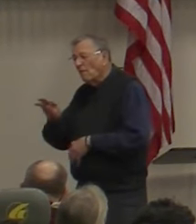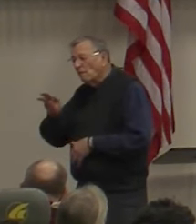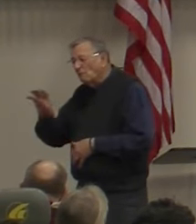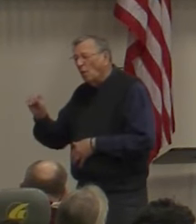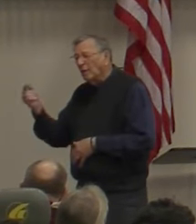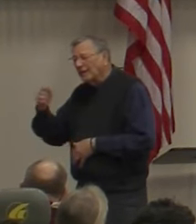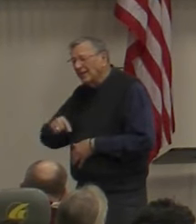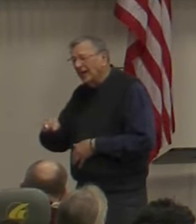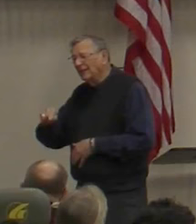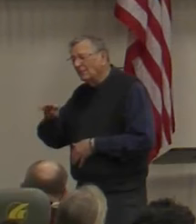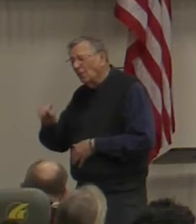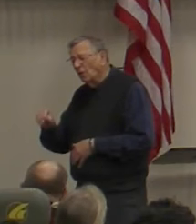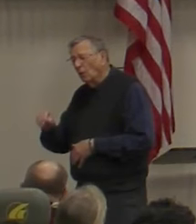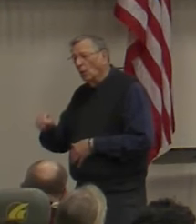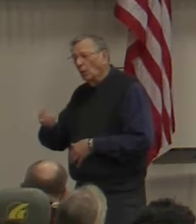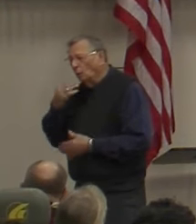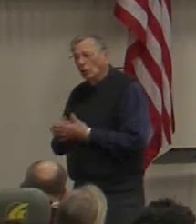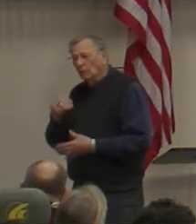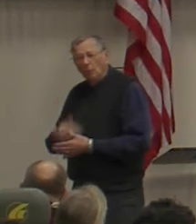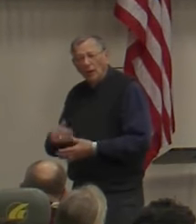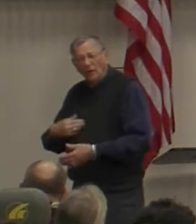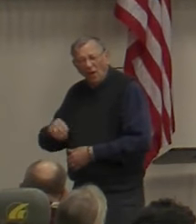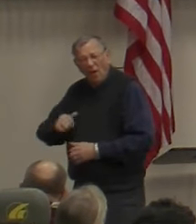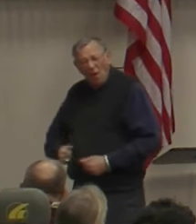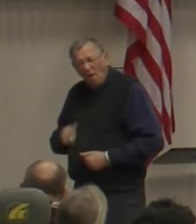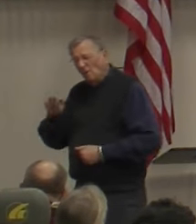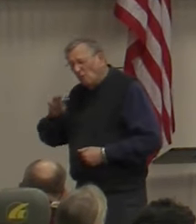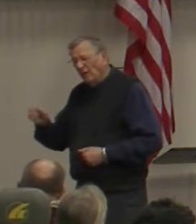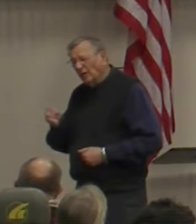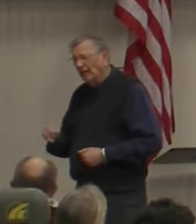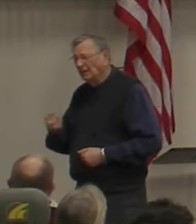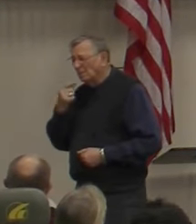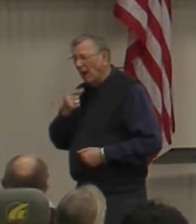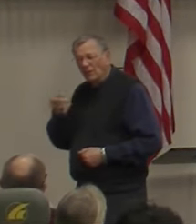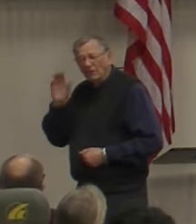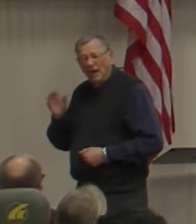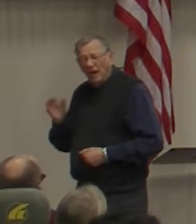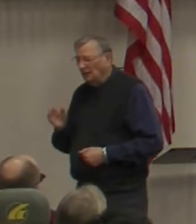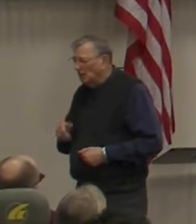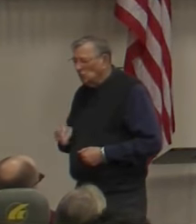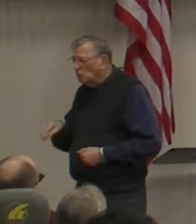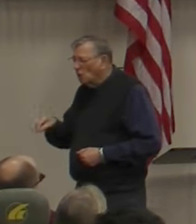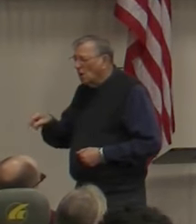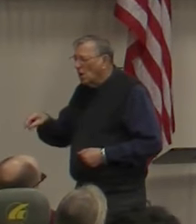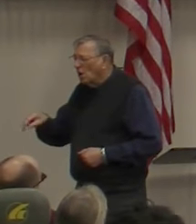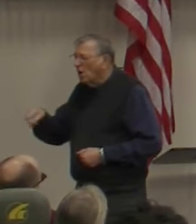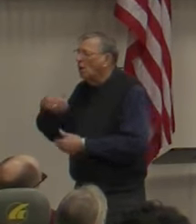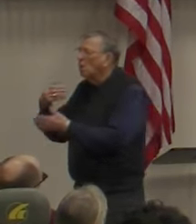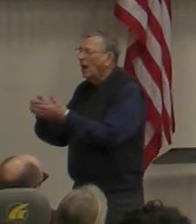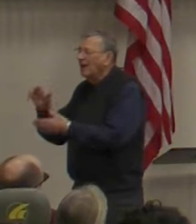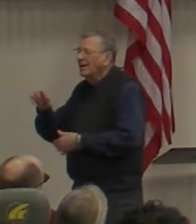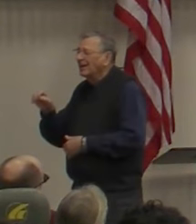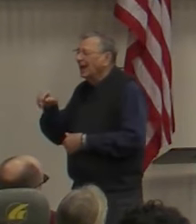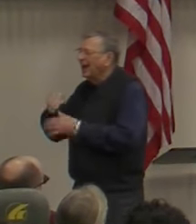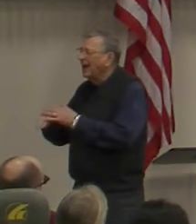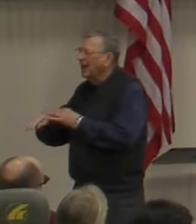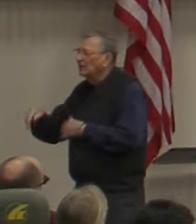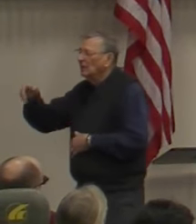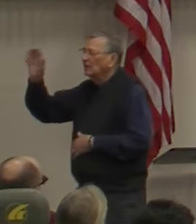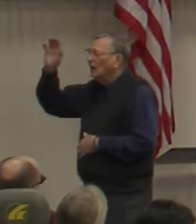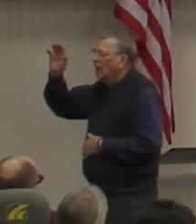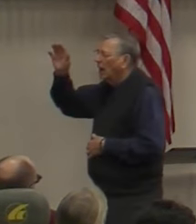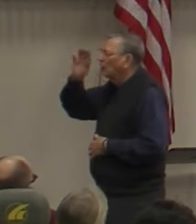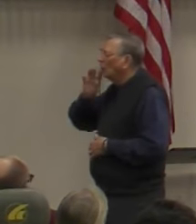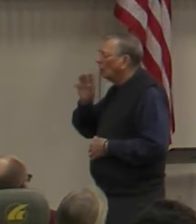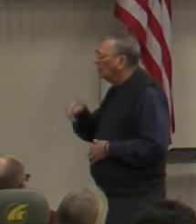really dense bread or something, wasn't it? The Mount of God. Then he came to a cave lodged in it. And behold, the word of the Lord came to him